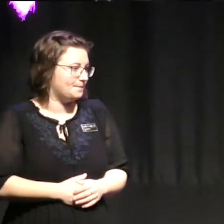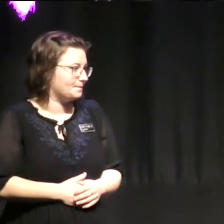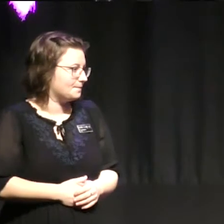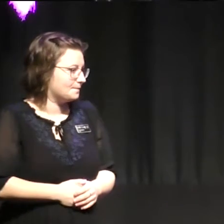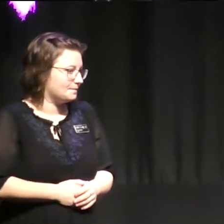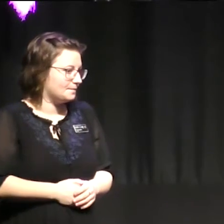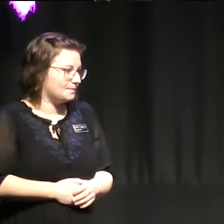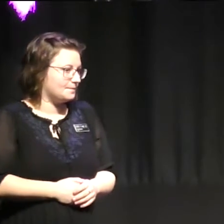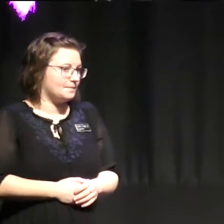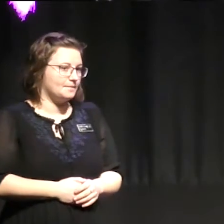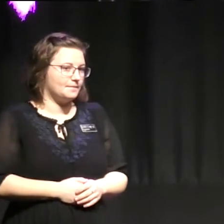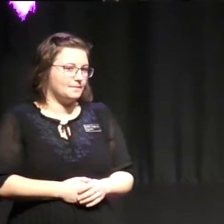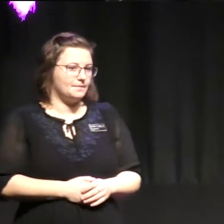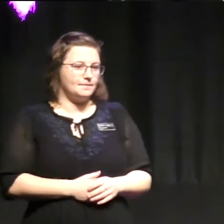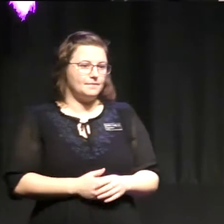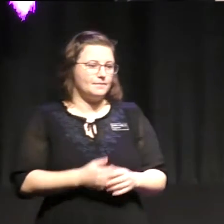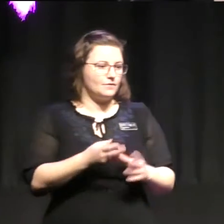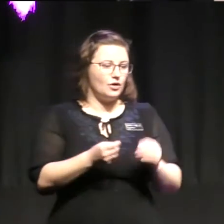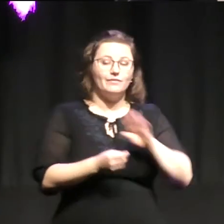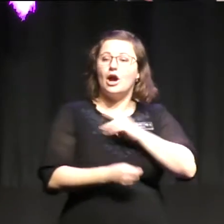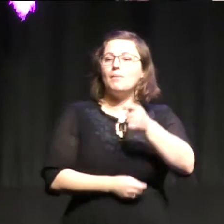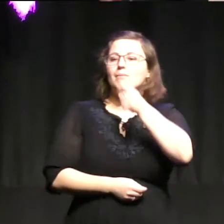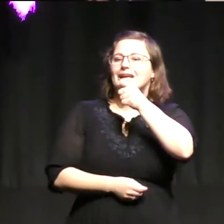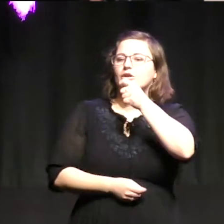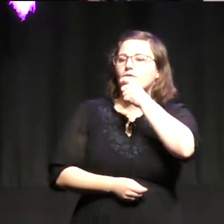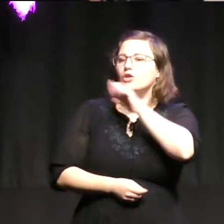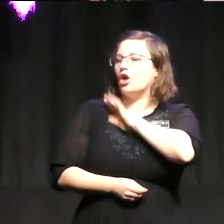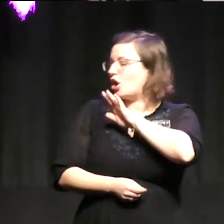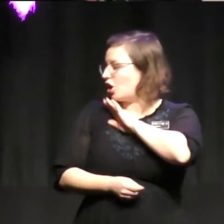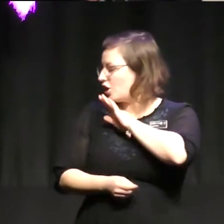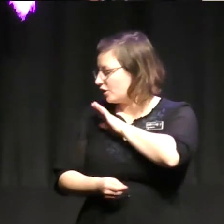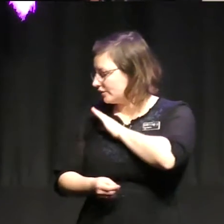here. Yes, we have a microphone.